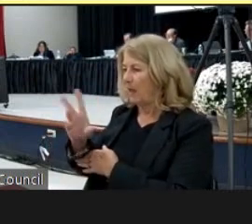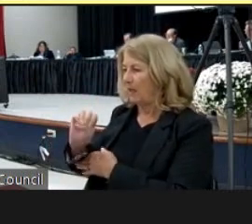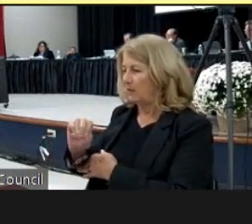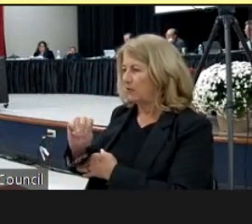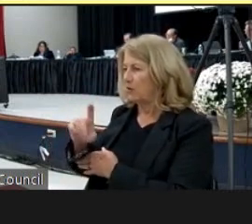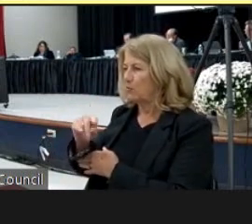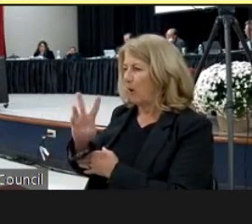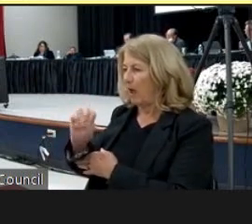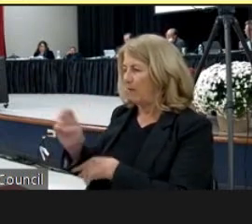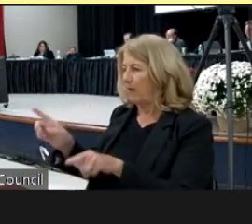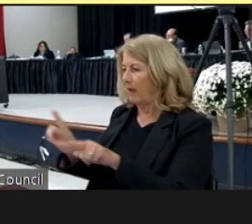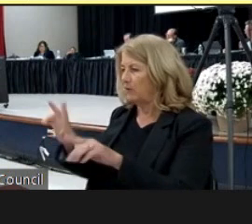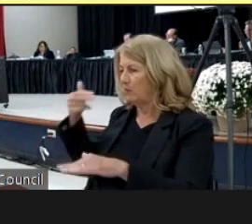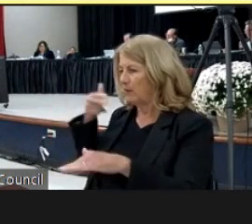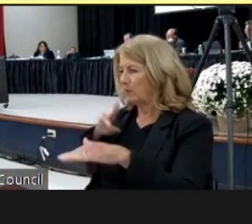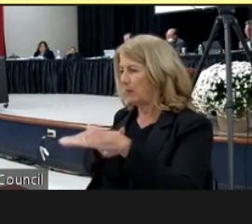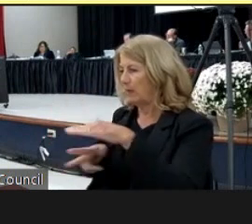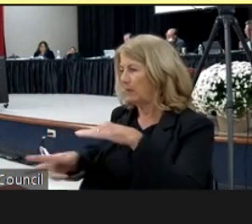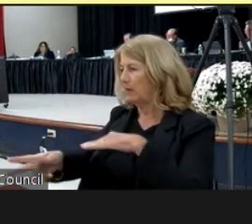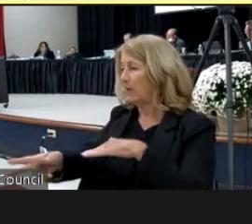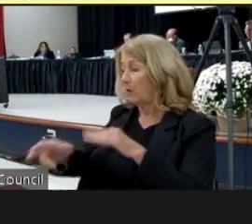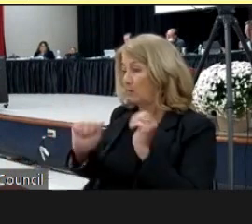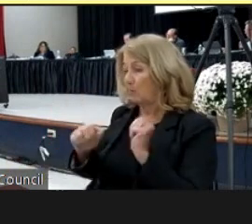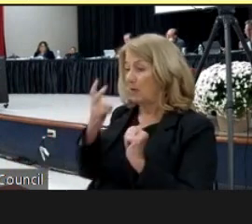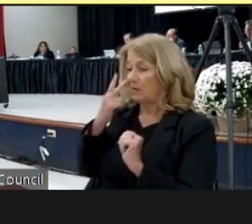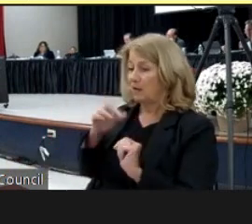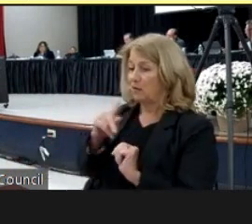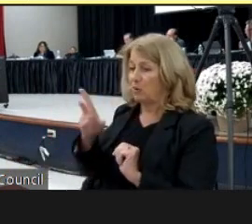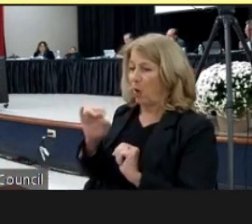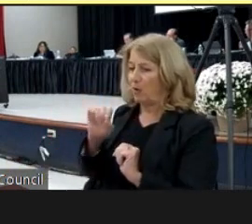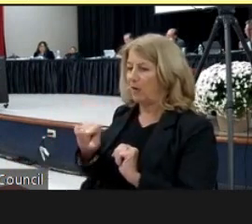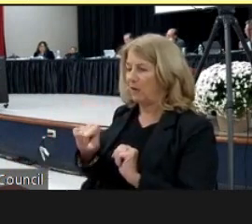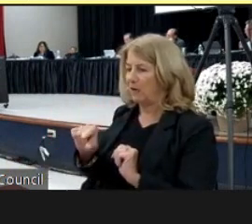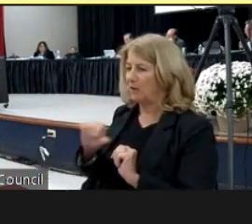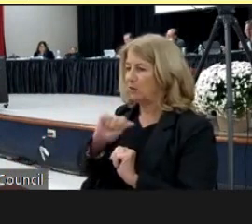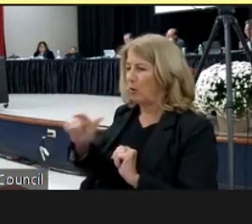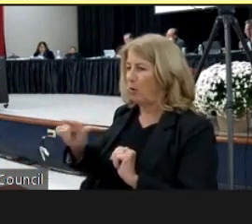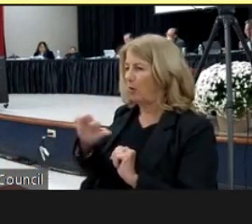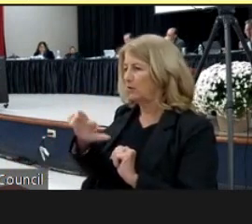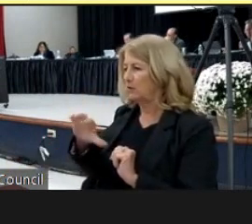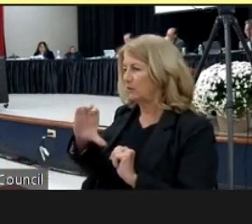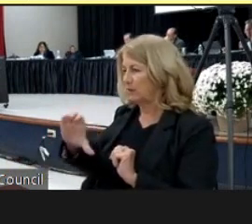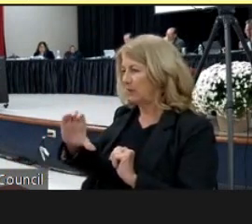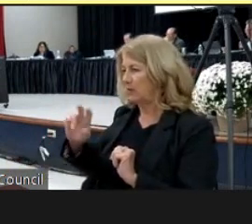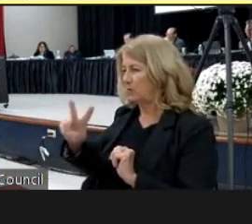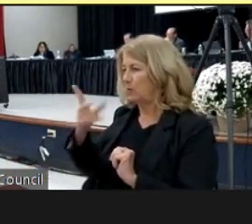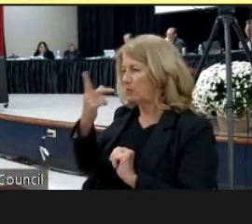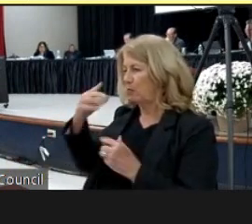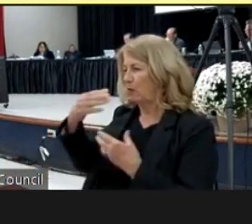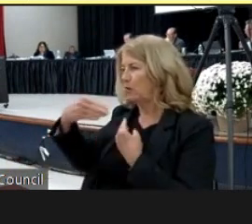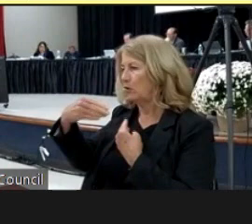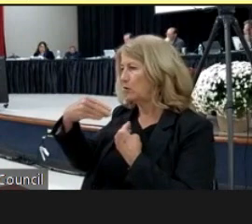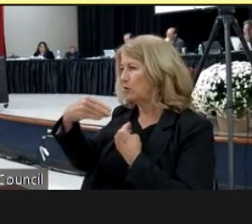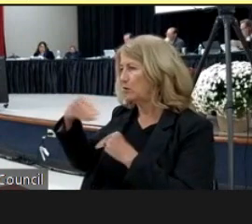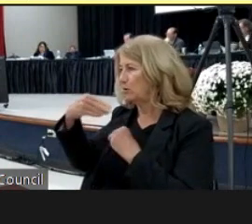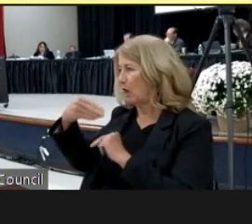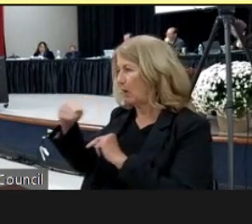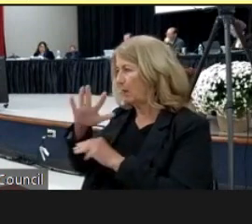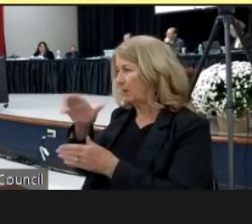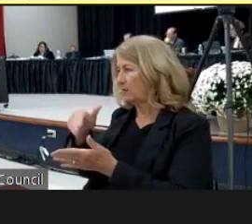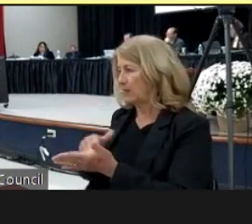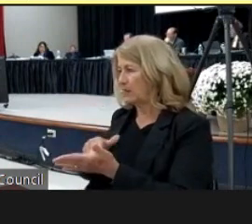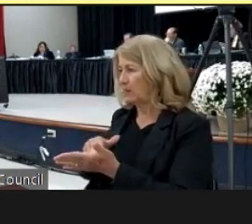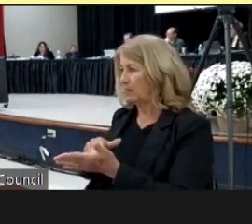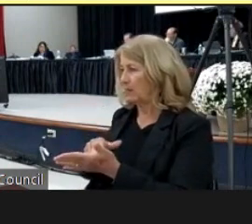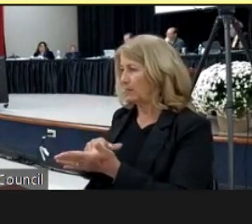development. You can see the zoning there is all C2 for the shopping center, and there's some O2 that backs up to it,